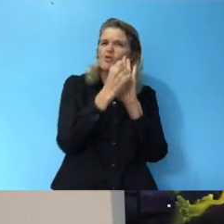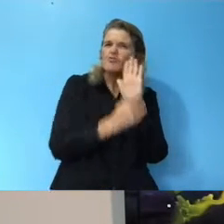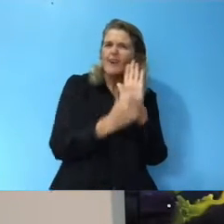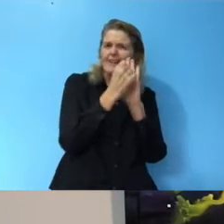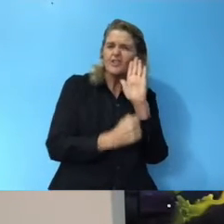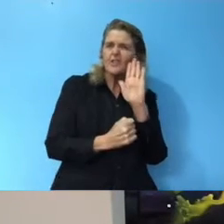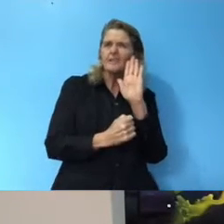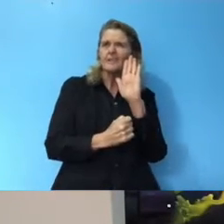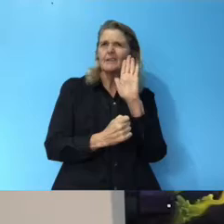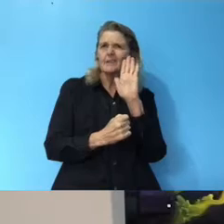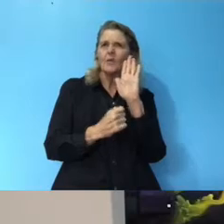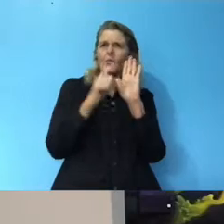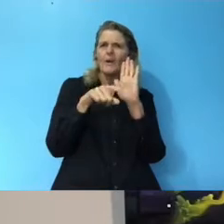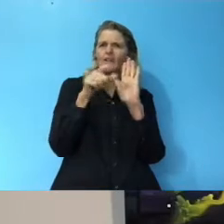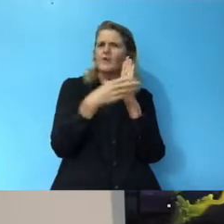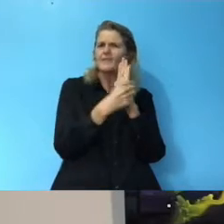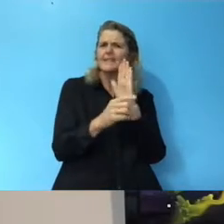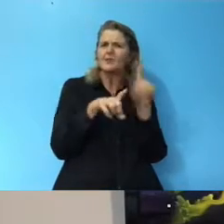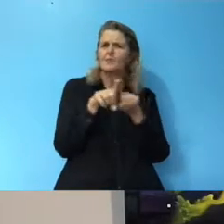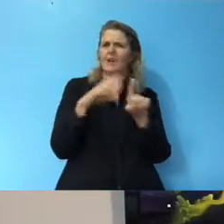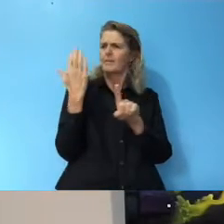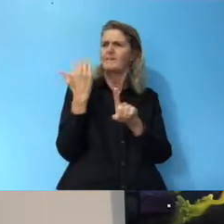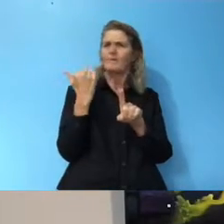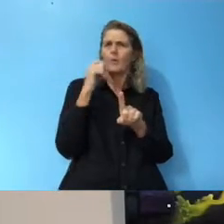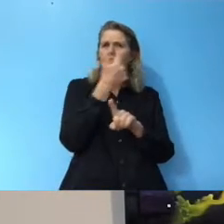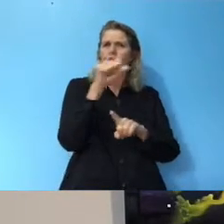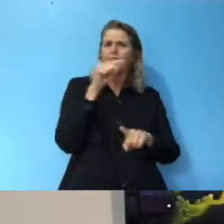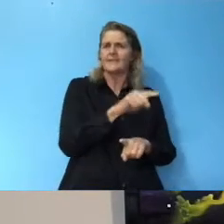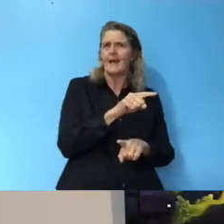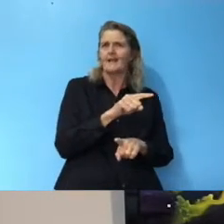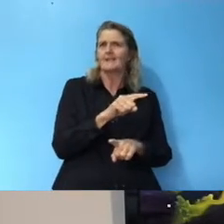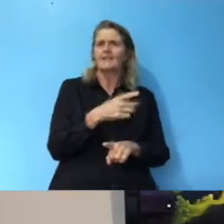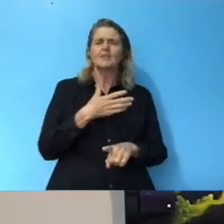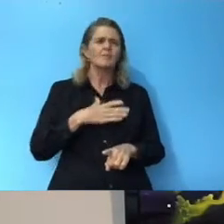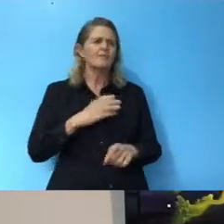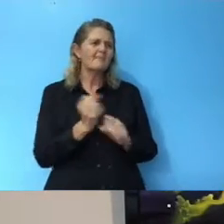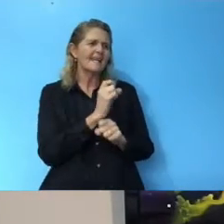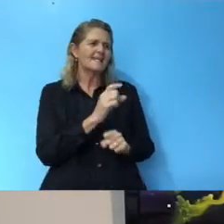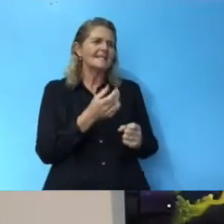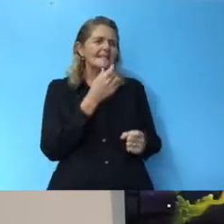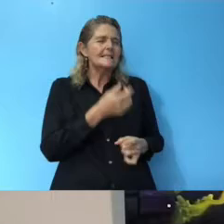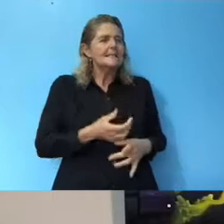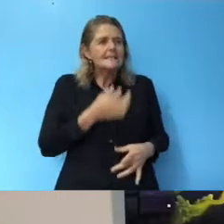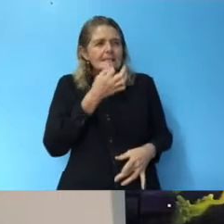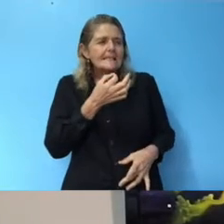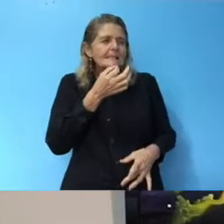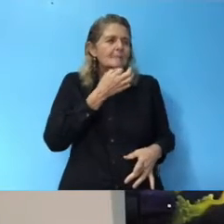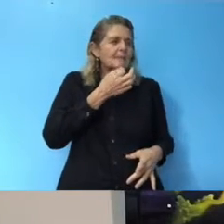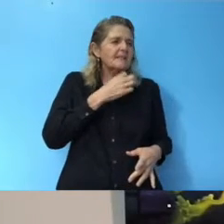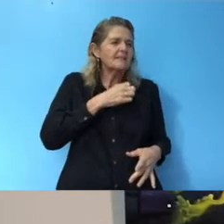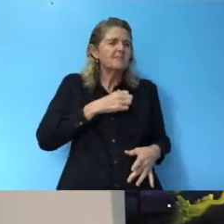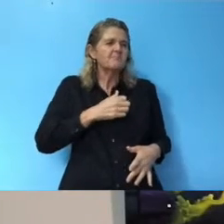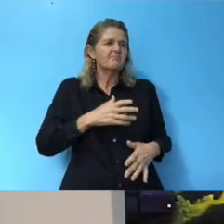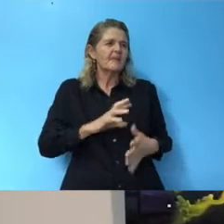I almost want it to look a little bit moody, a little bit rainy. That's what I kind of feel like. So I'm going to mix like a